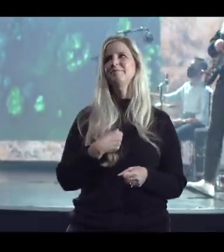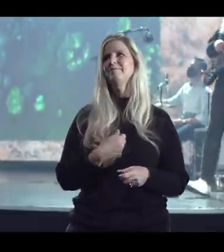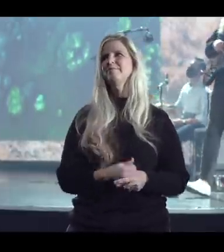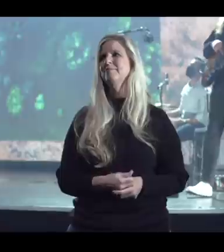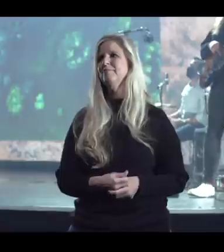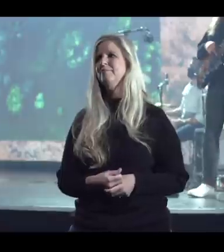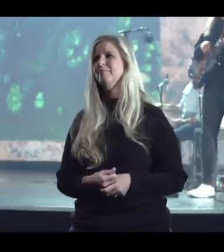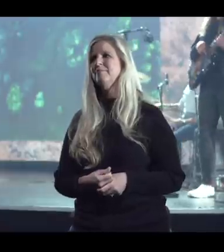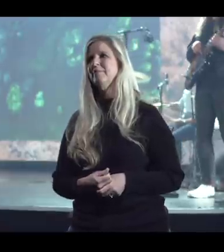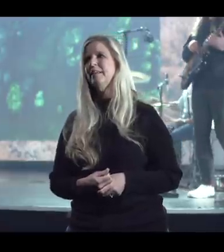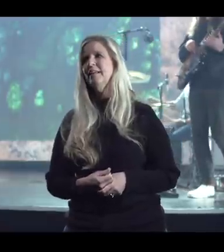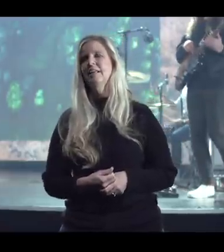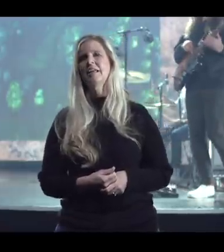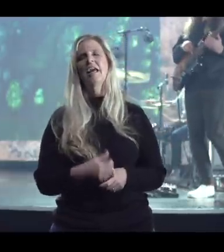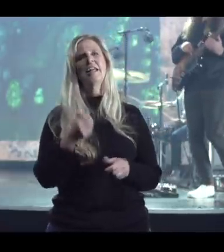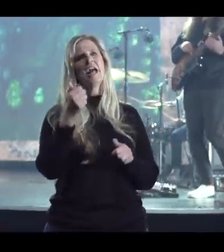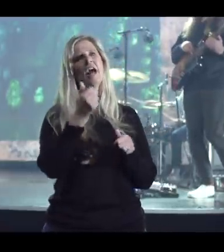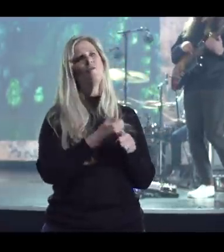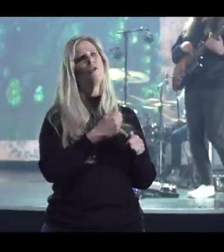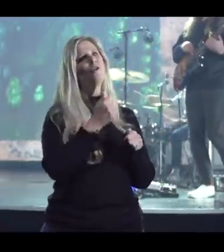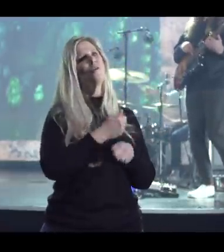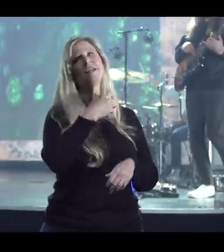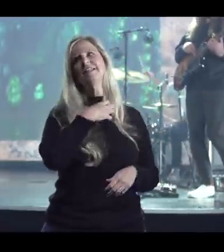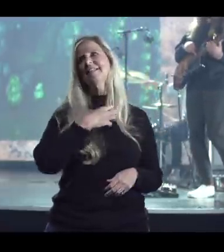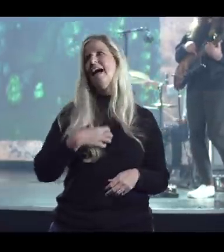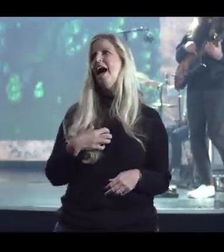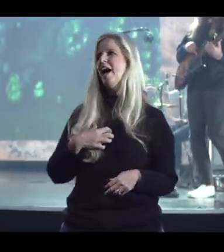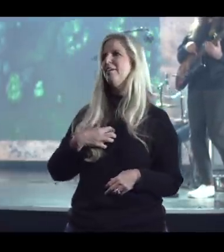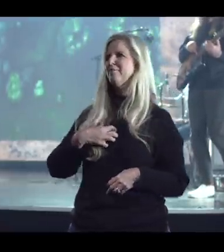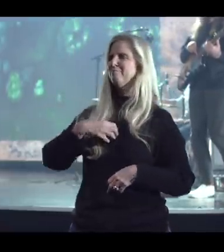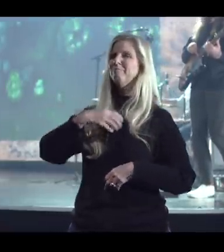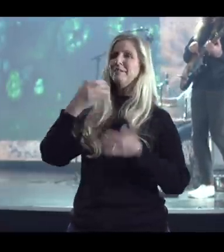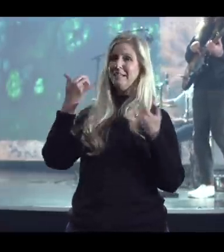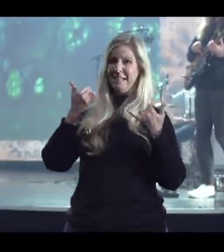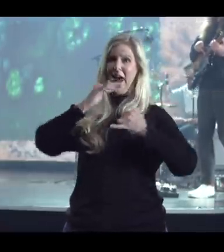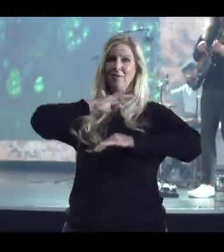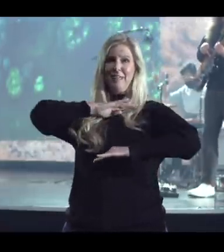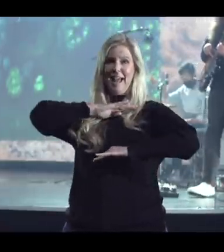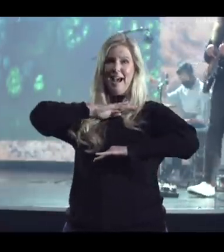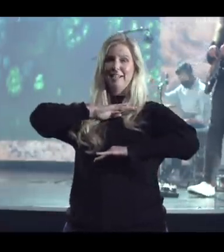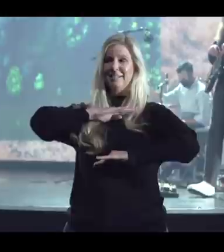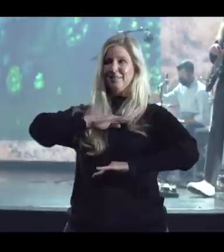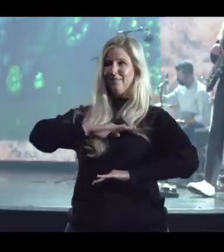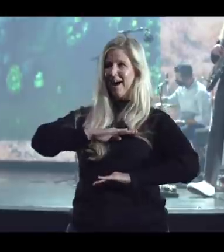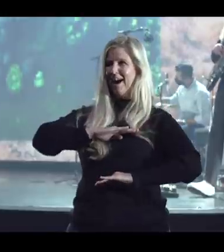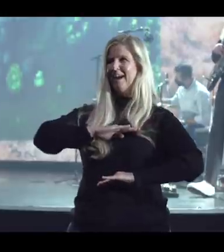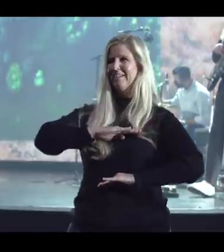and every desire is now now